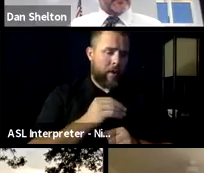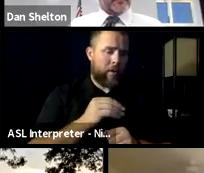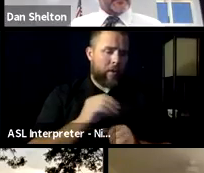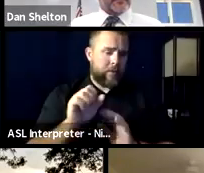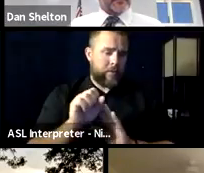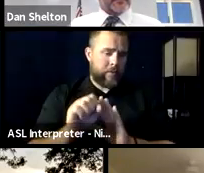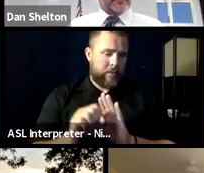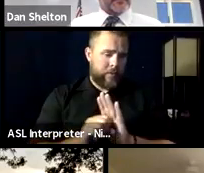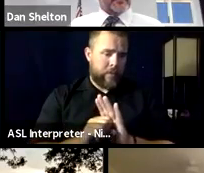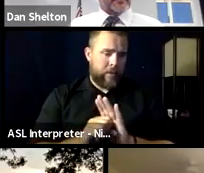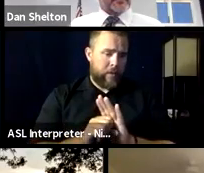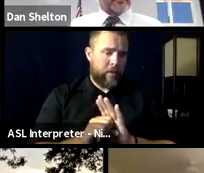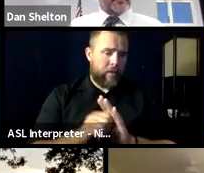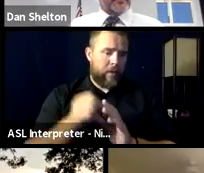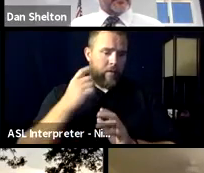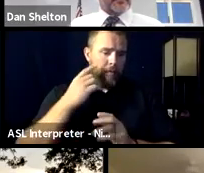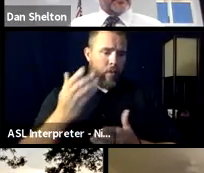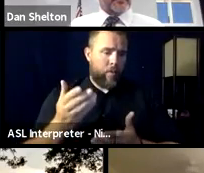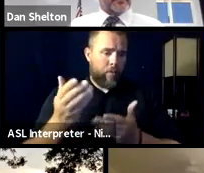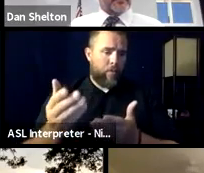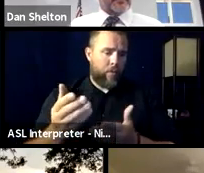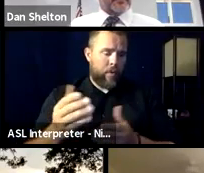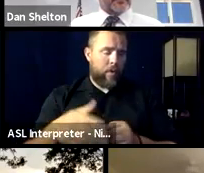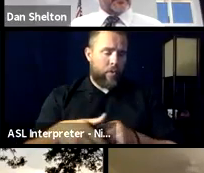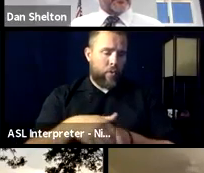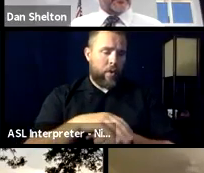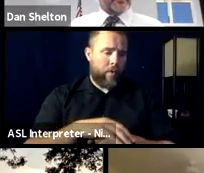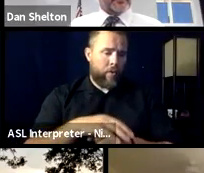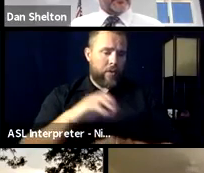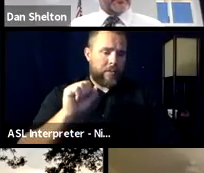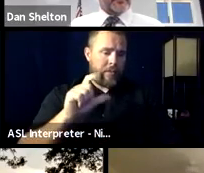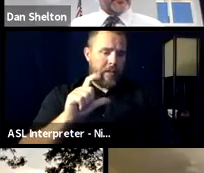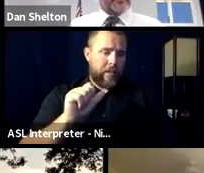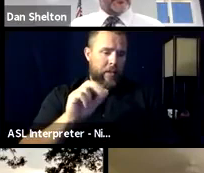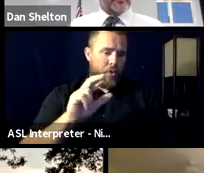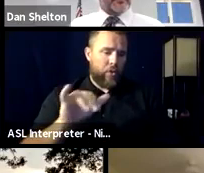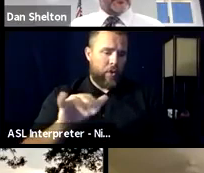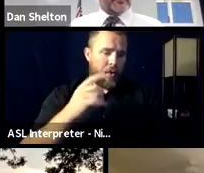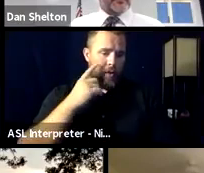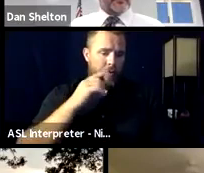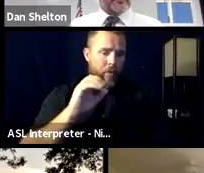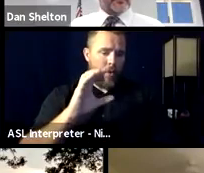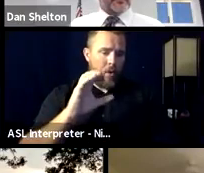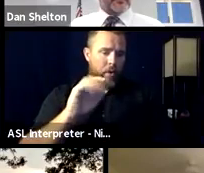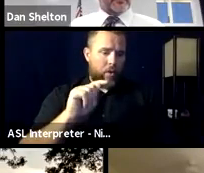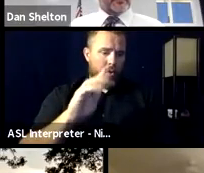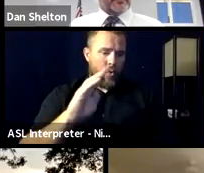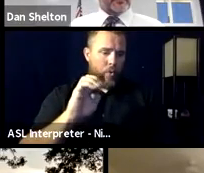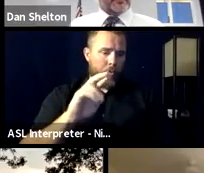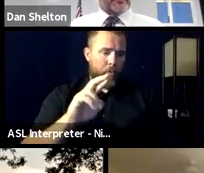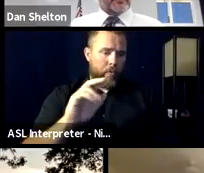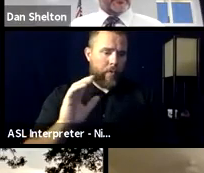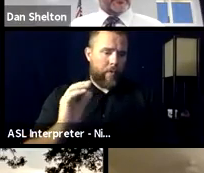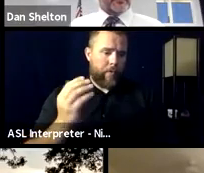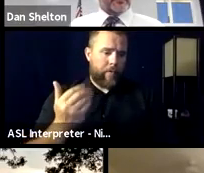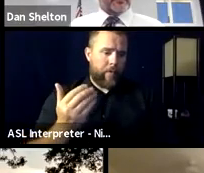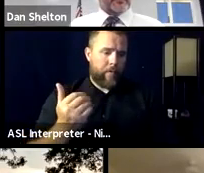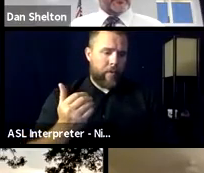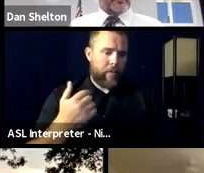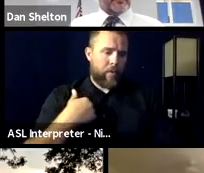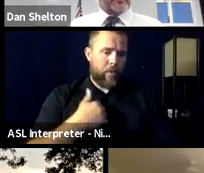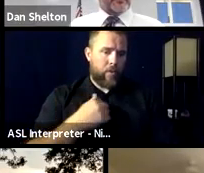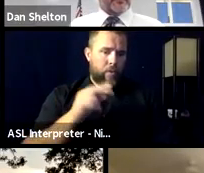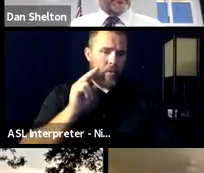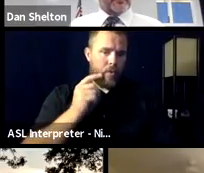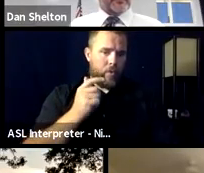our salary through October 15. So one thing we do is we will take a look at our unrestricted state and local fund balance as of